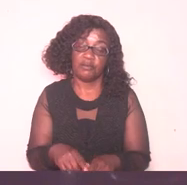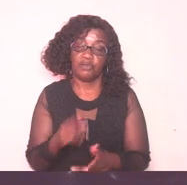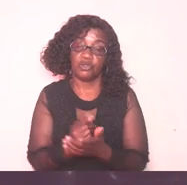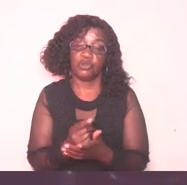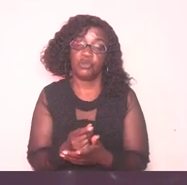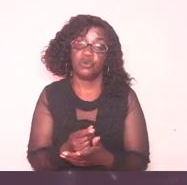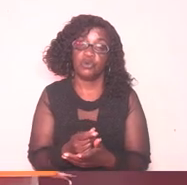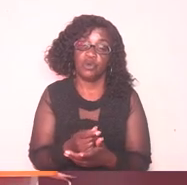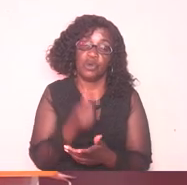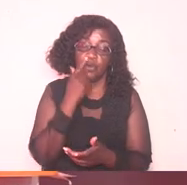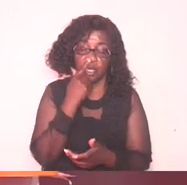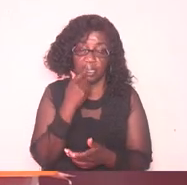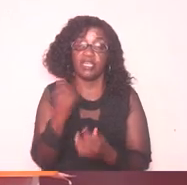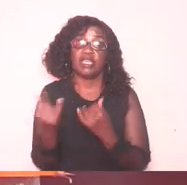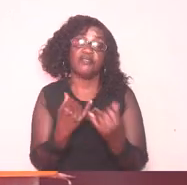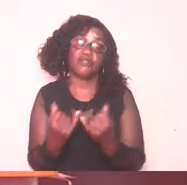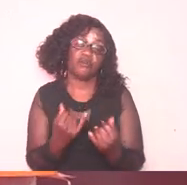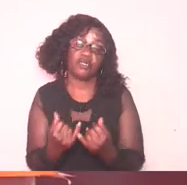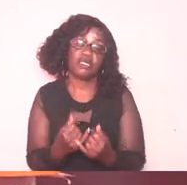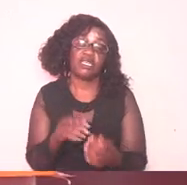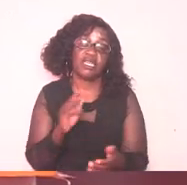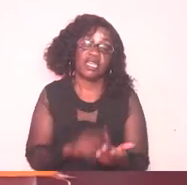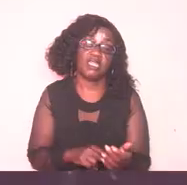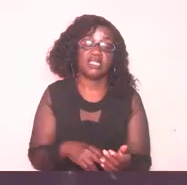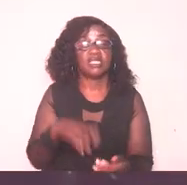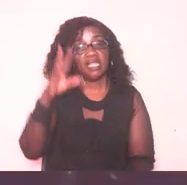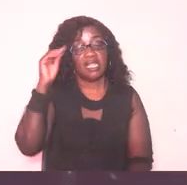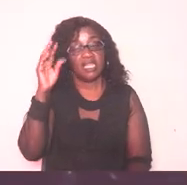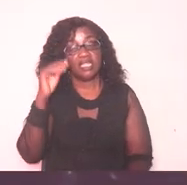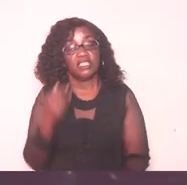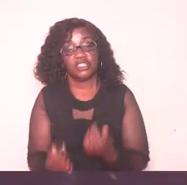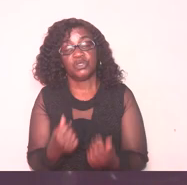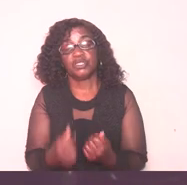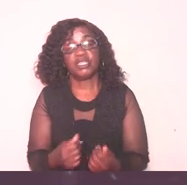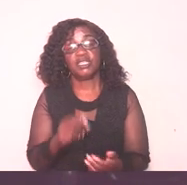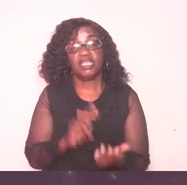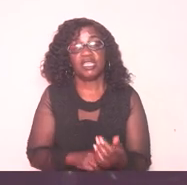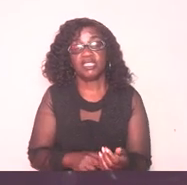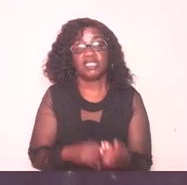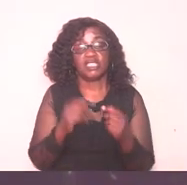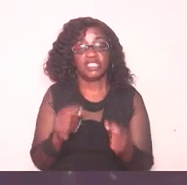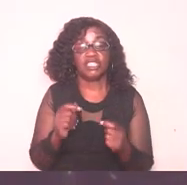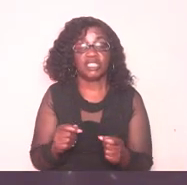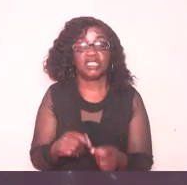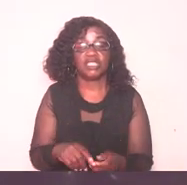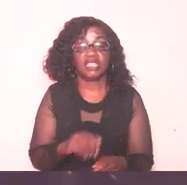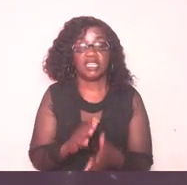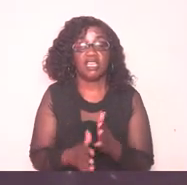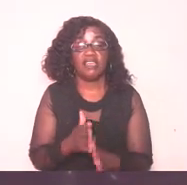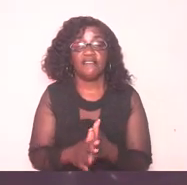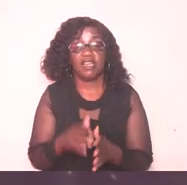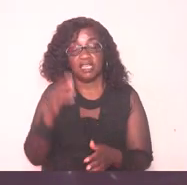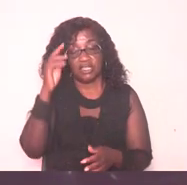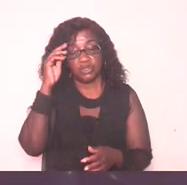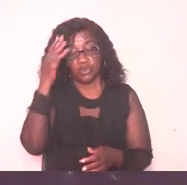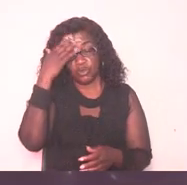an environment where they are informed and in an environment where they are learned. Listen, children and teenagers are not stupid. They are